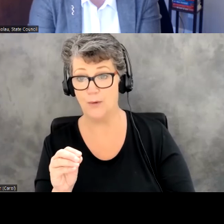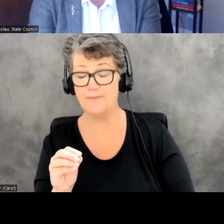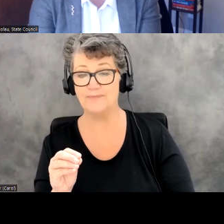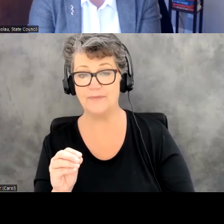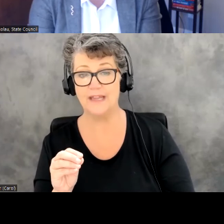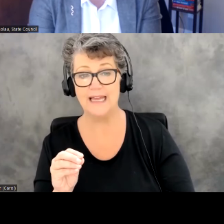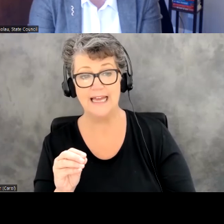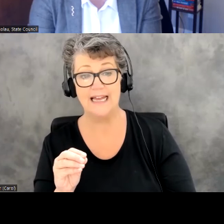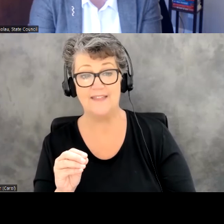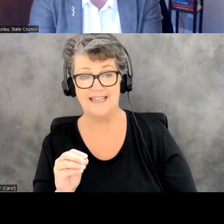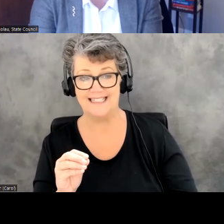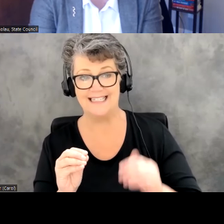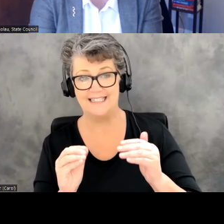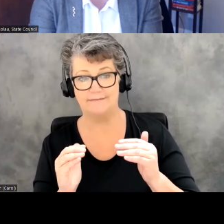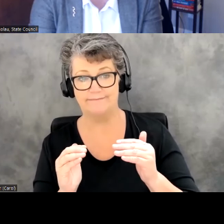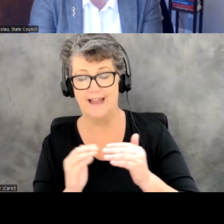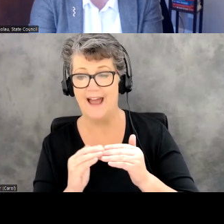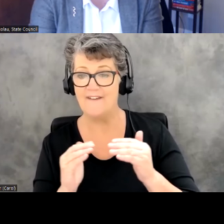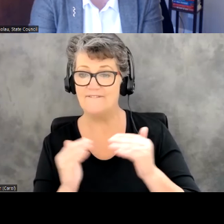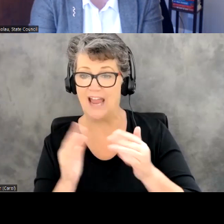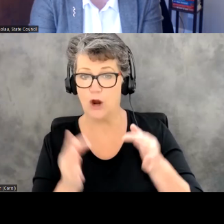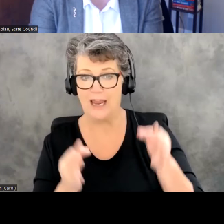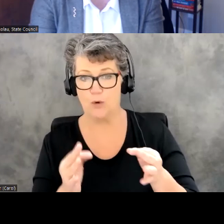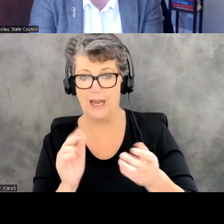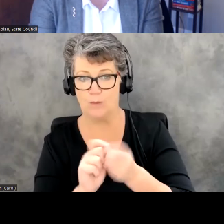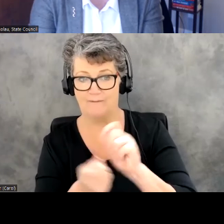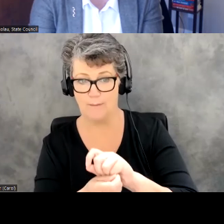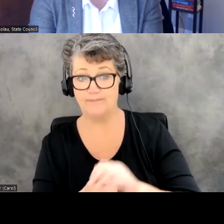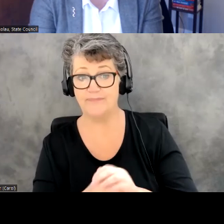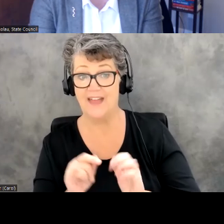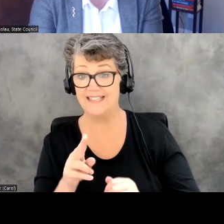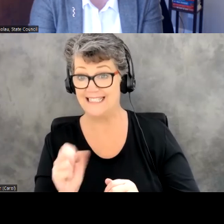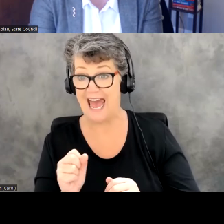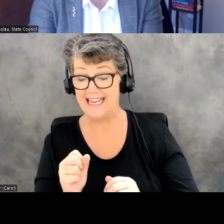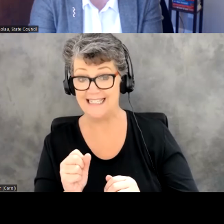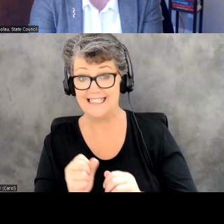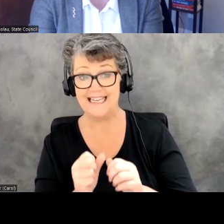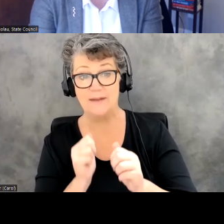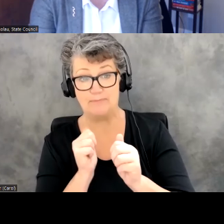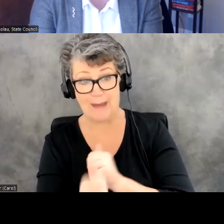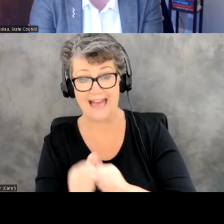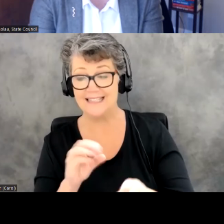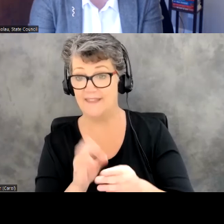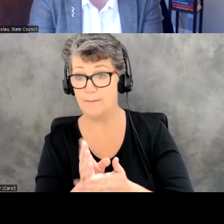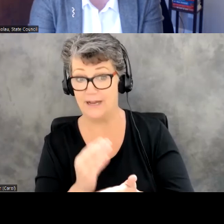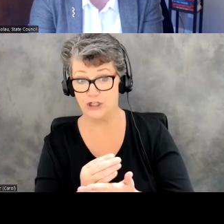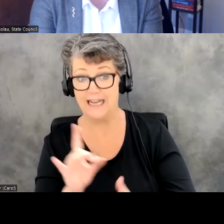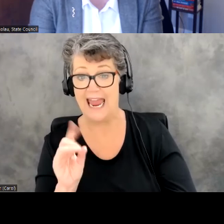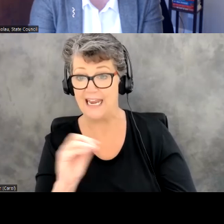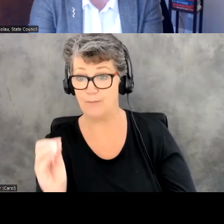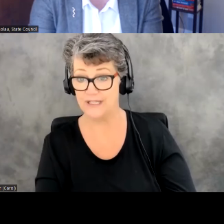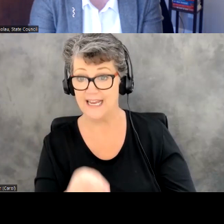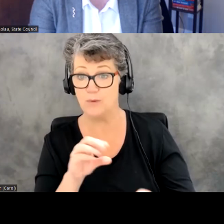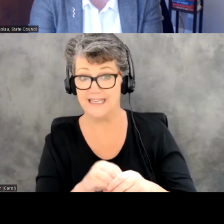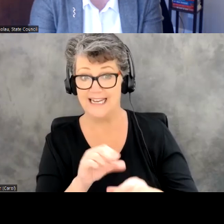Hurtado. This is fair hearing reform. And the current status of this bill is it passed. About 80% of what was in